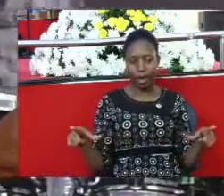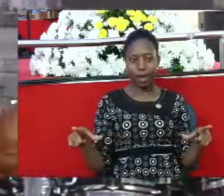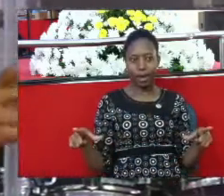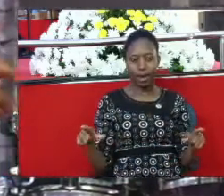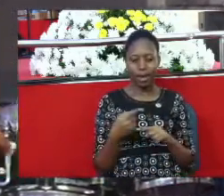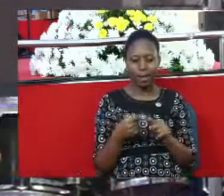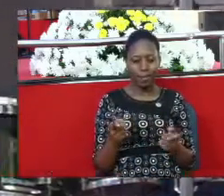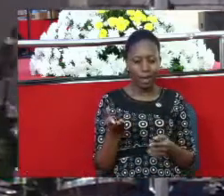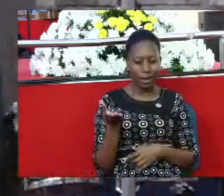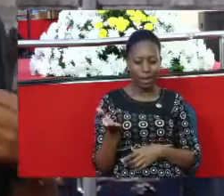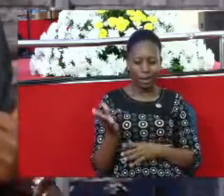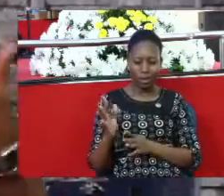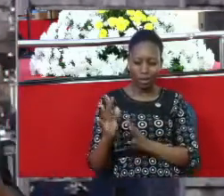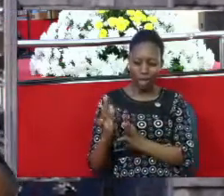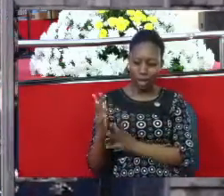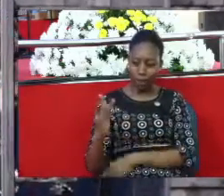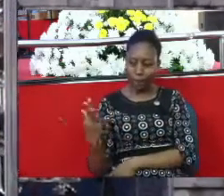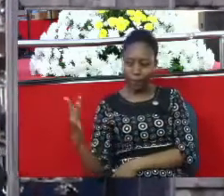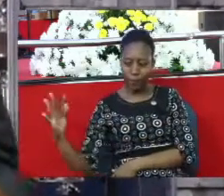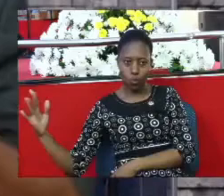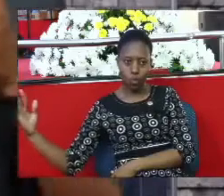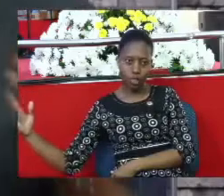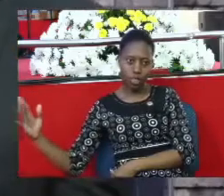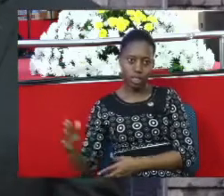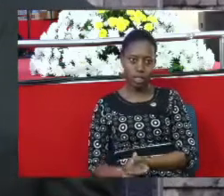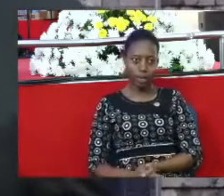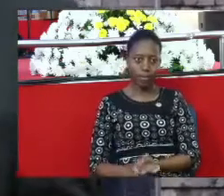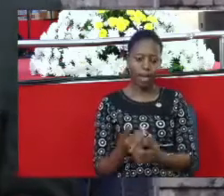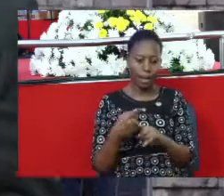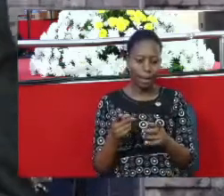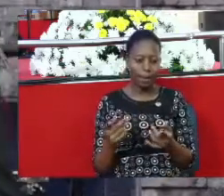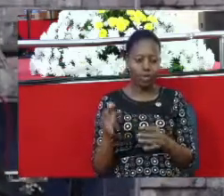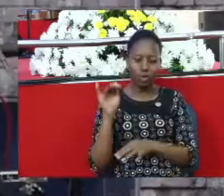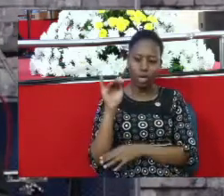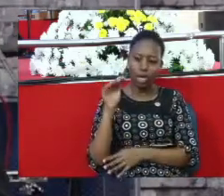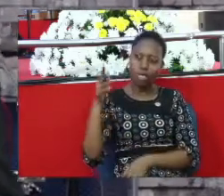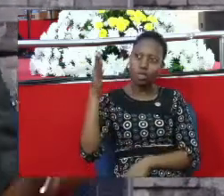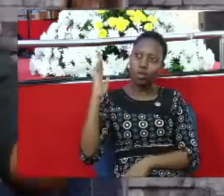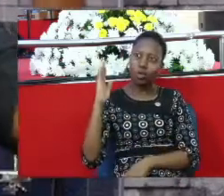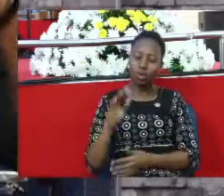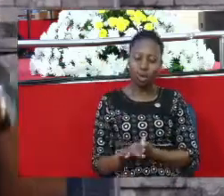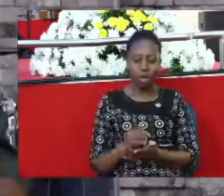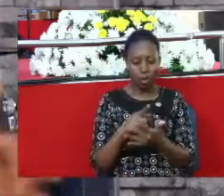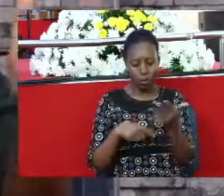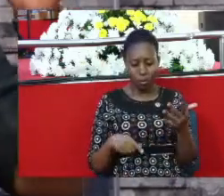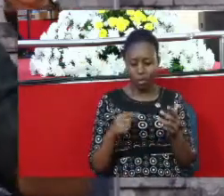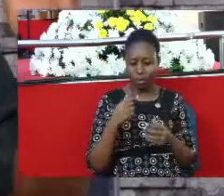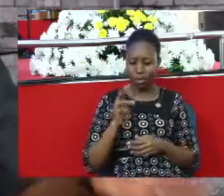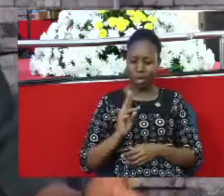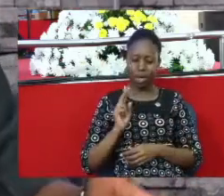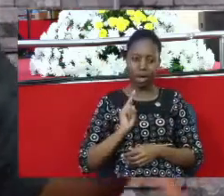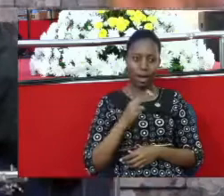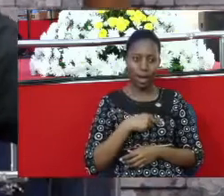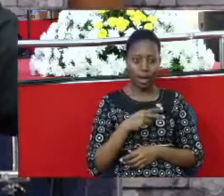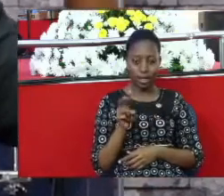prayed, God, what we can see are trees and bushes. But what you are seeing is a